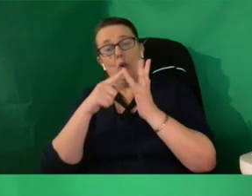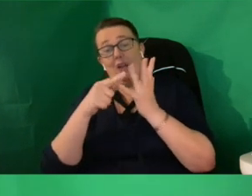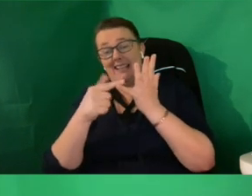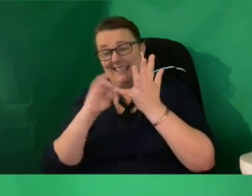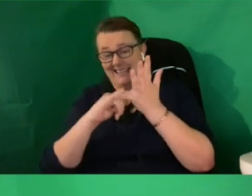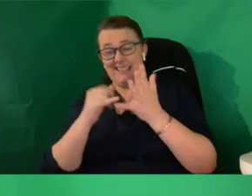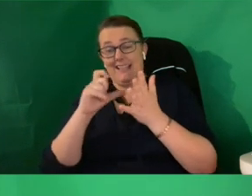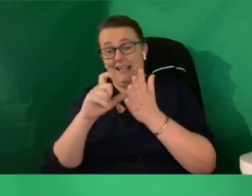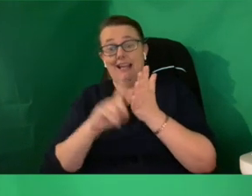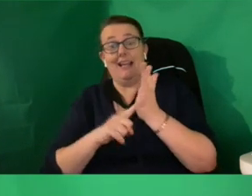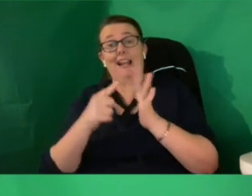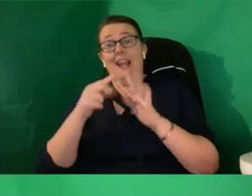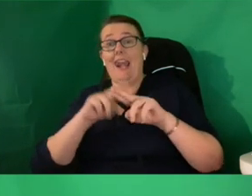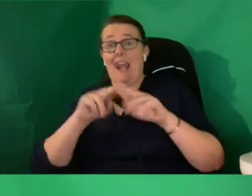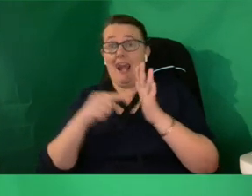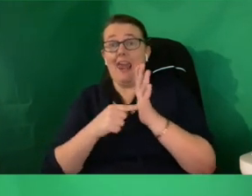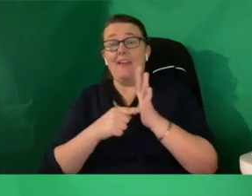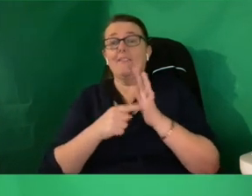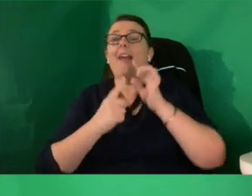And